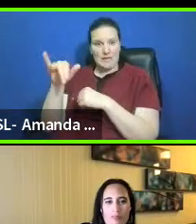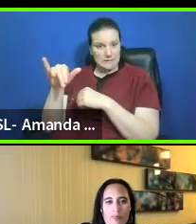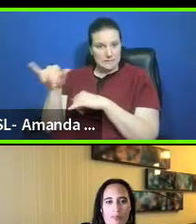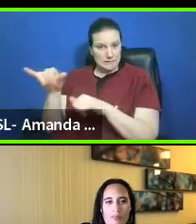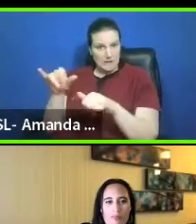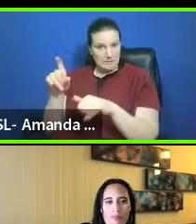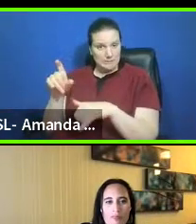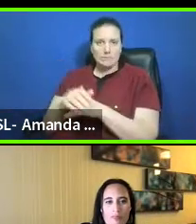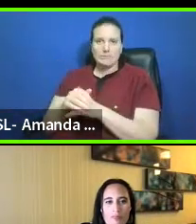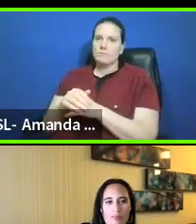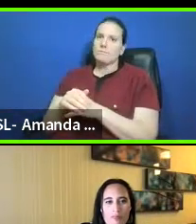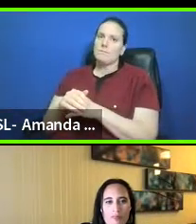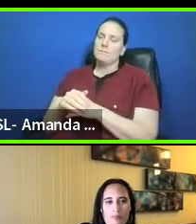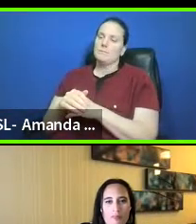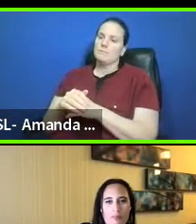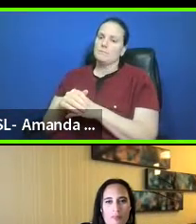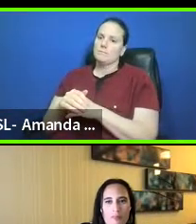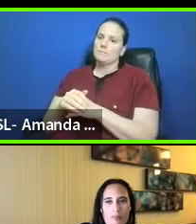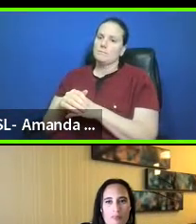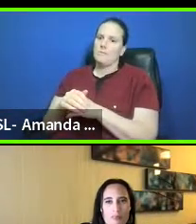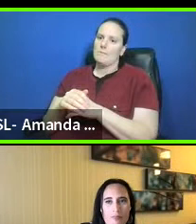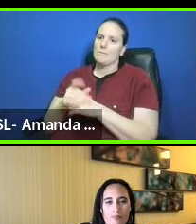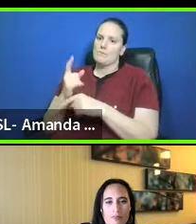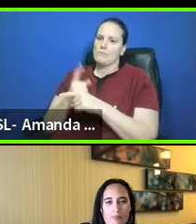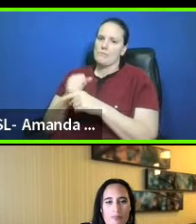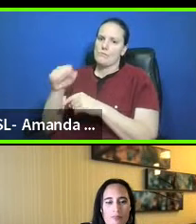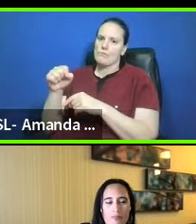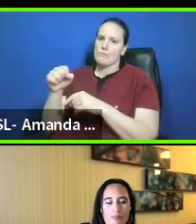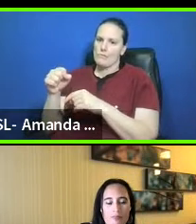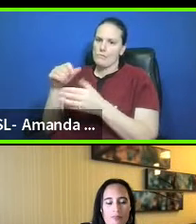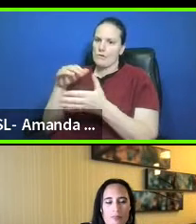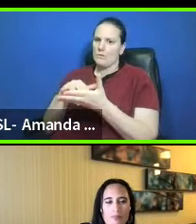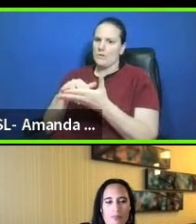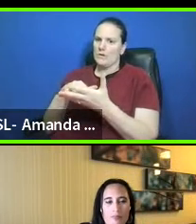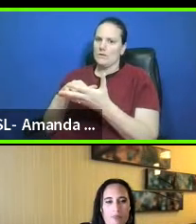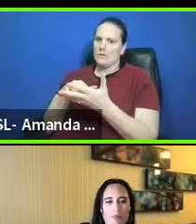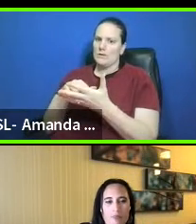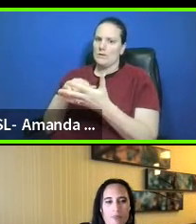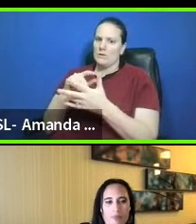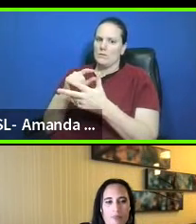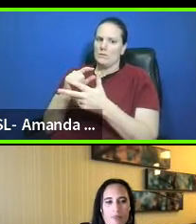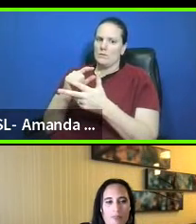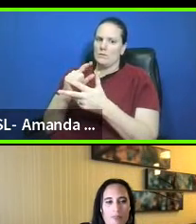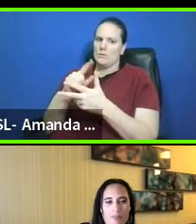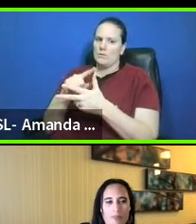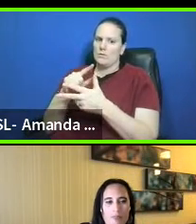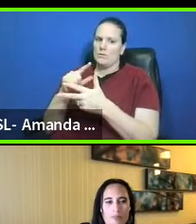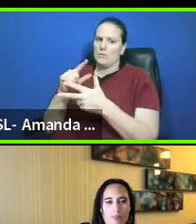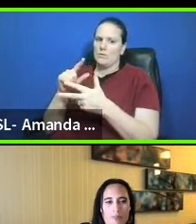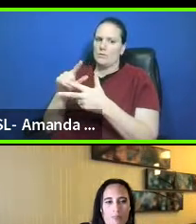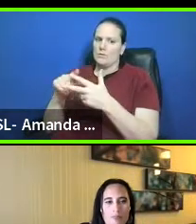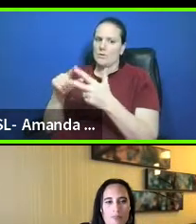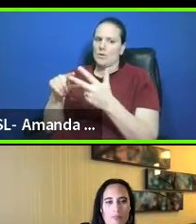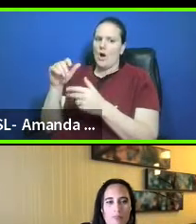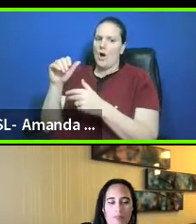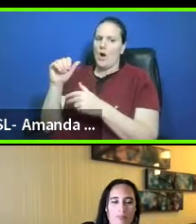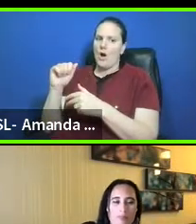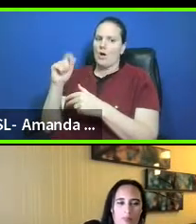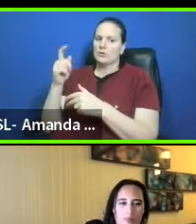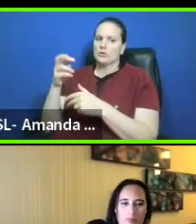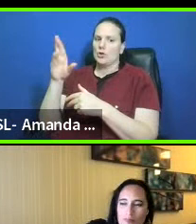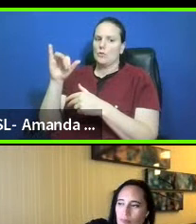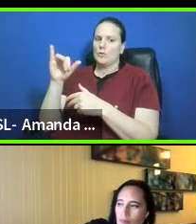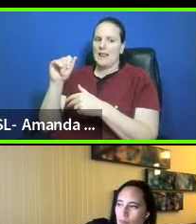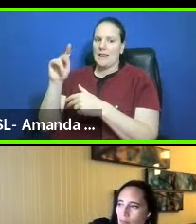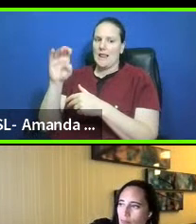Yeah, so we are studying the 3 through lanes and 1 auxiliary lane and full shoulders.